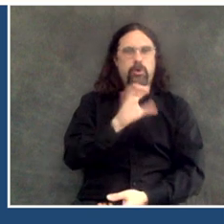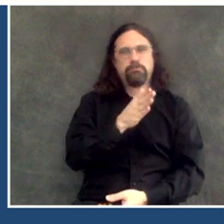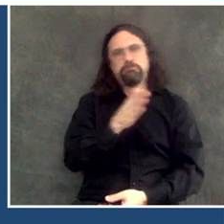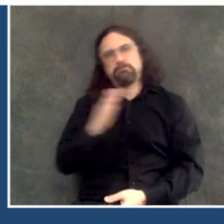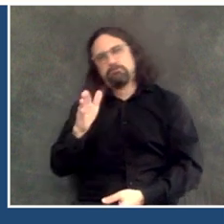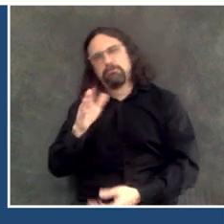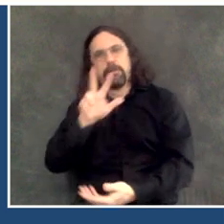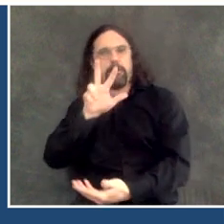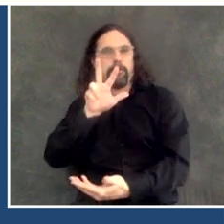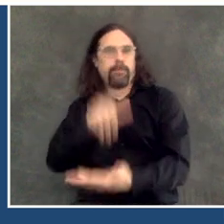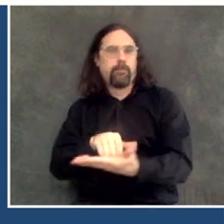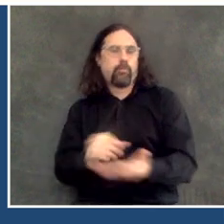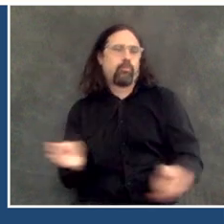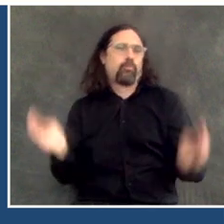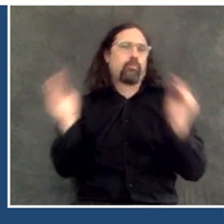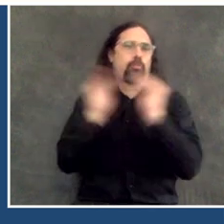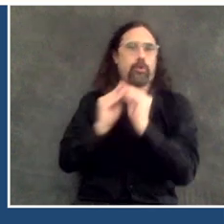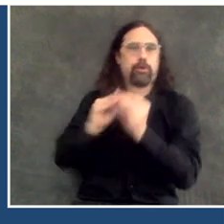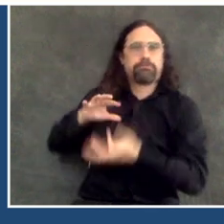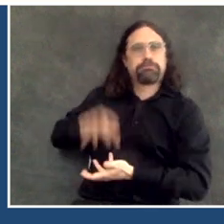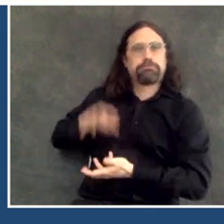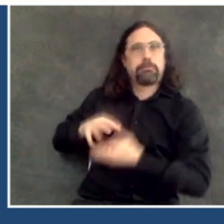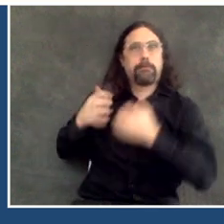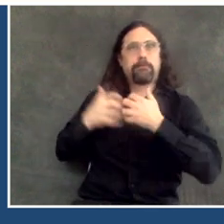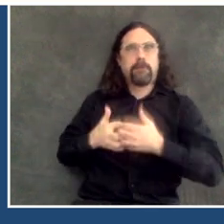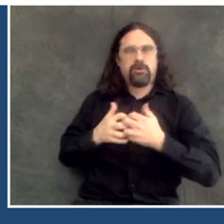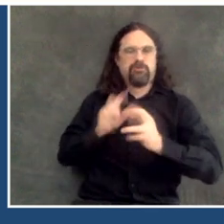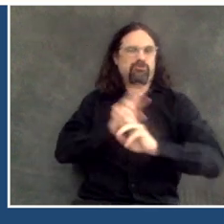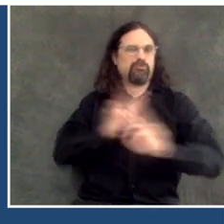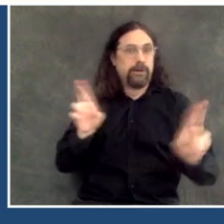start to see better news and we start to need less than projected.